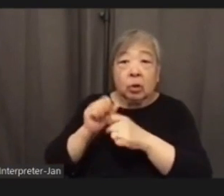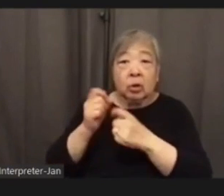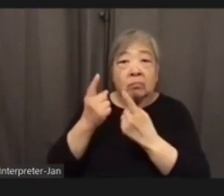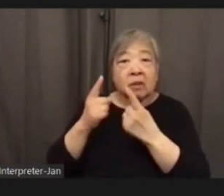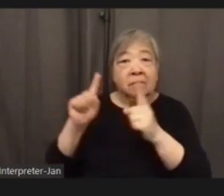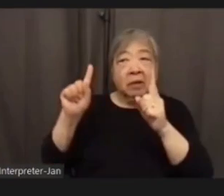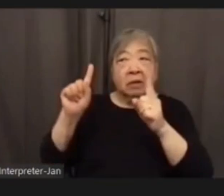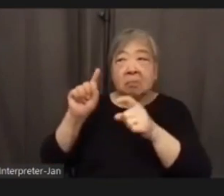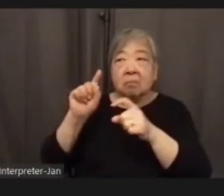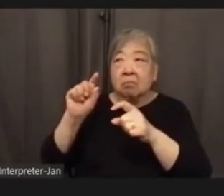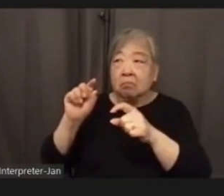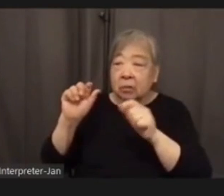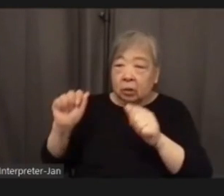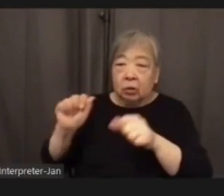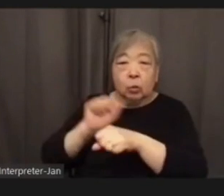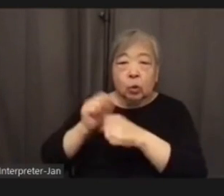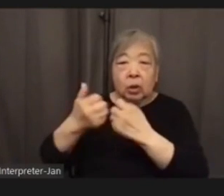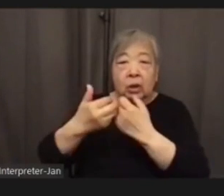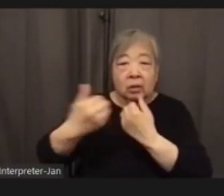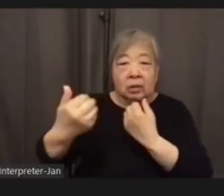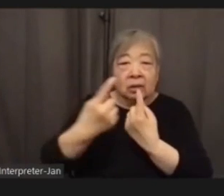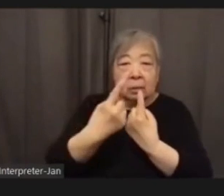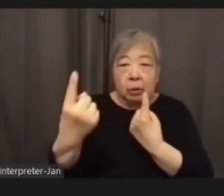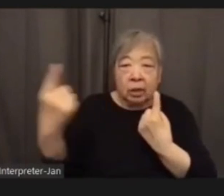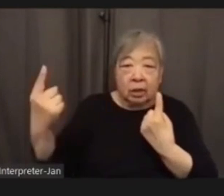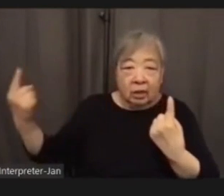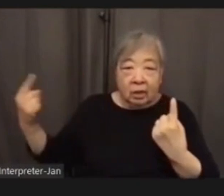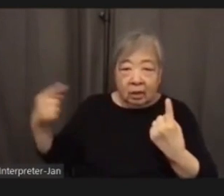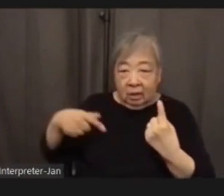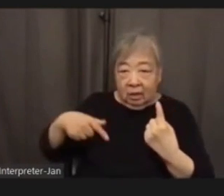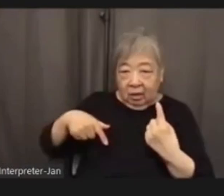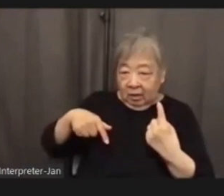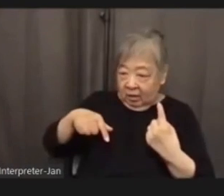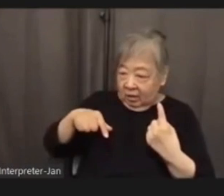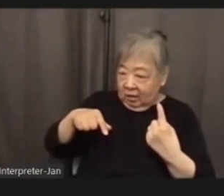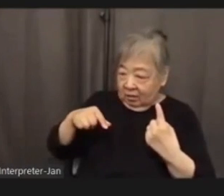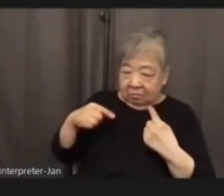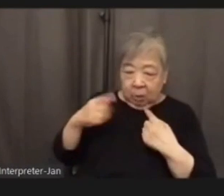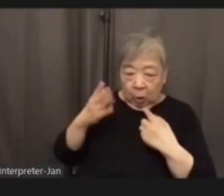we knew it was just like Quetzal was right here, Chris is right here.